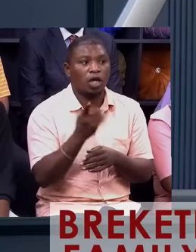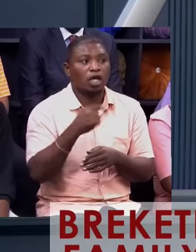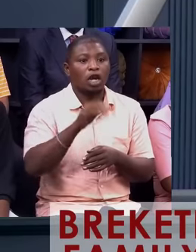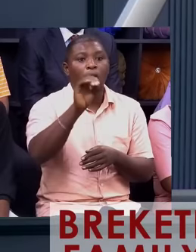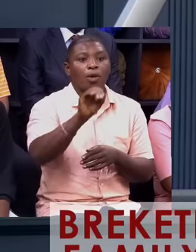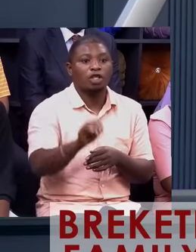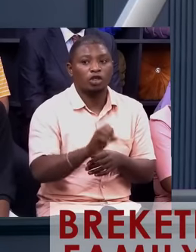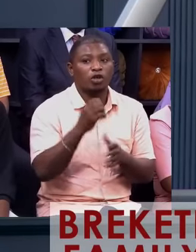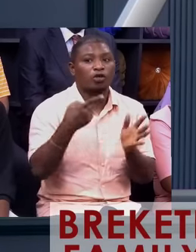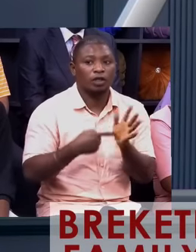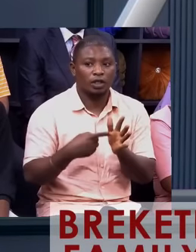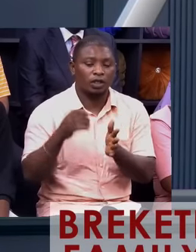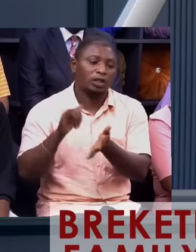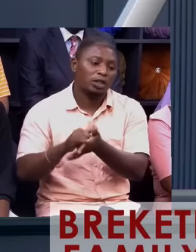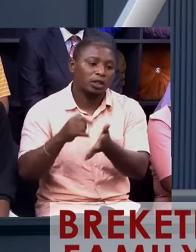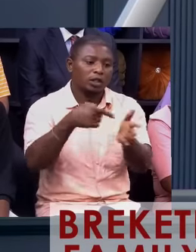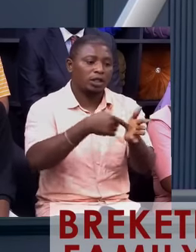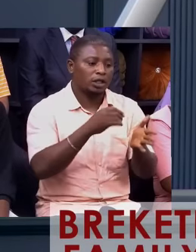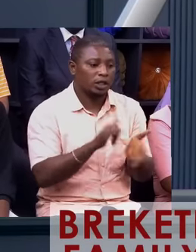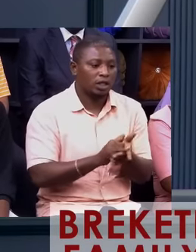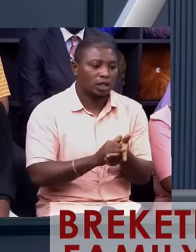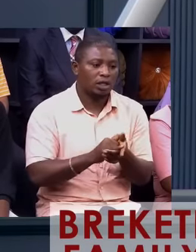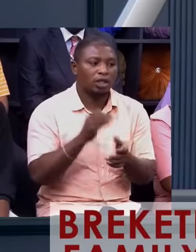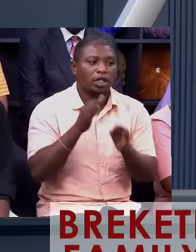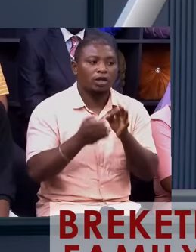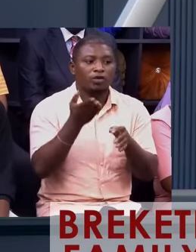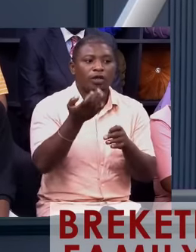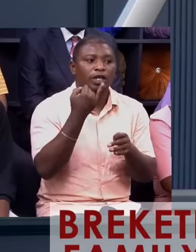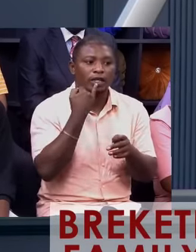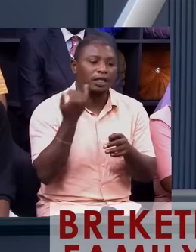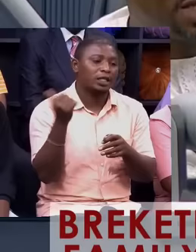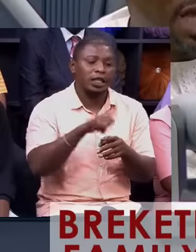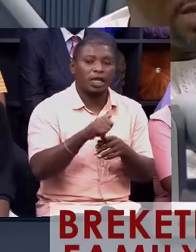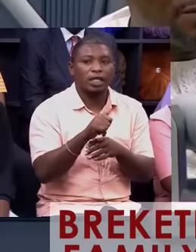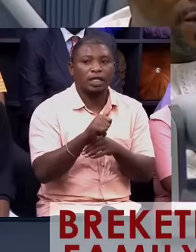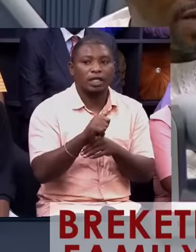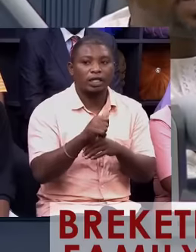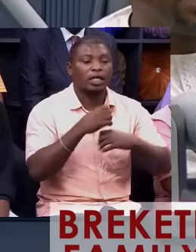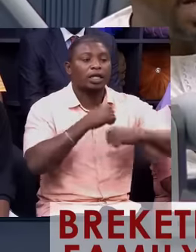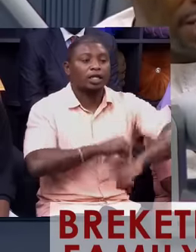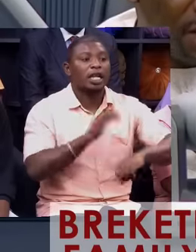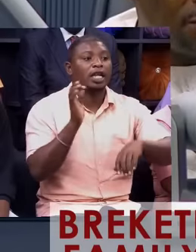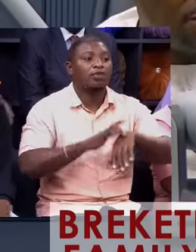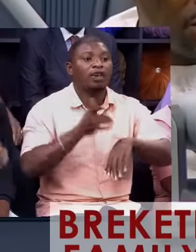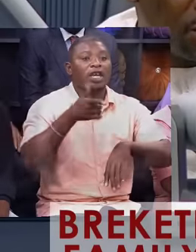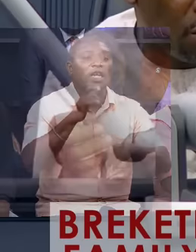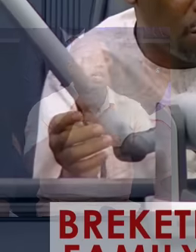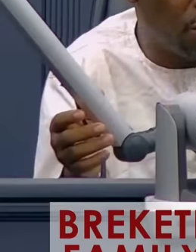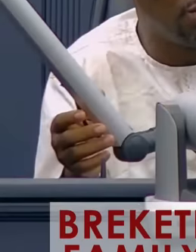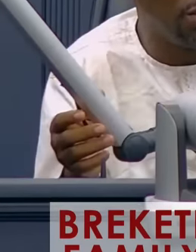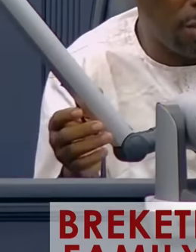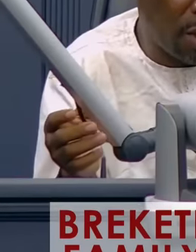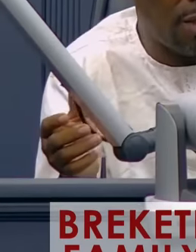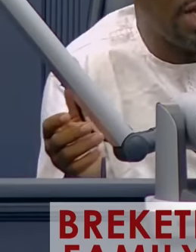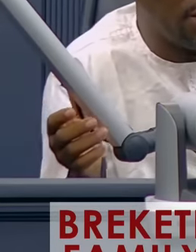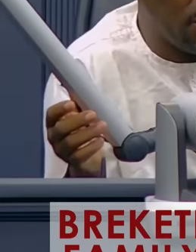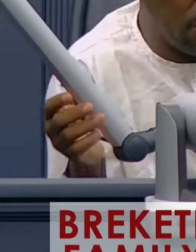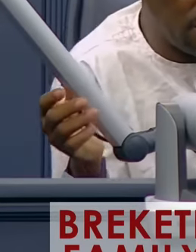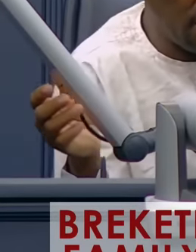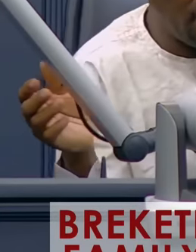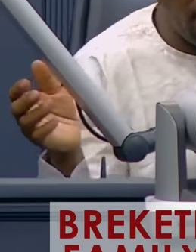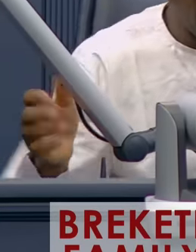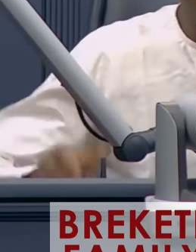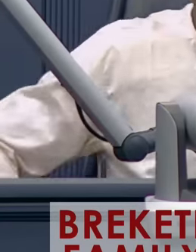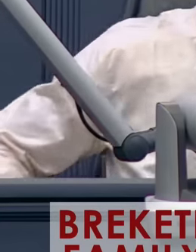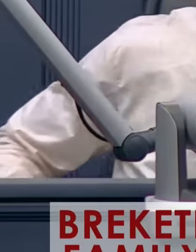of this the percentage of that yes if there is any adverse side effect let it be known okay thank you thank